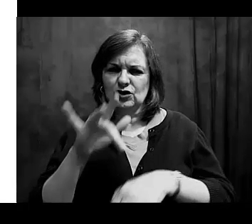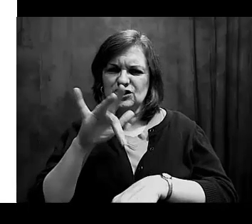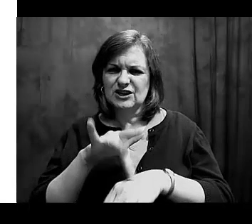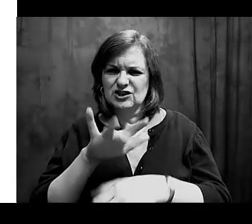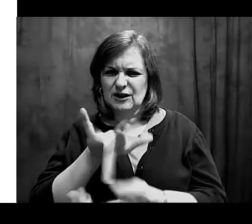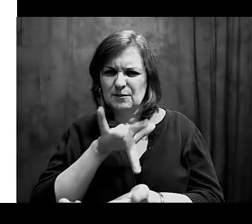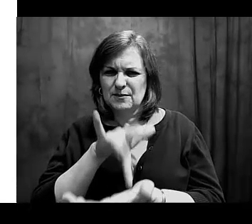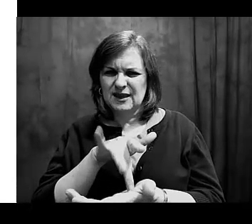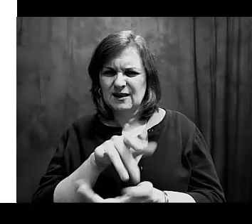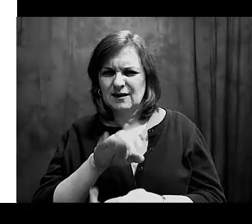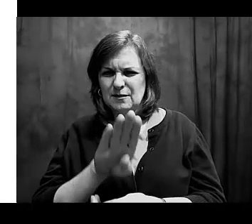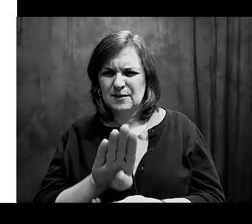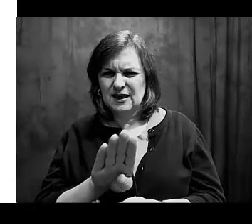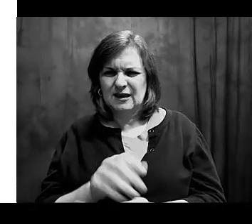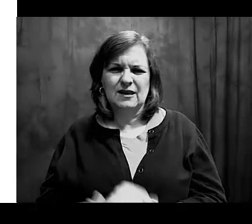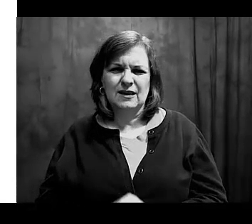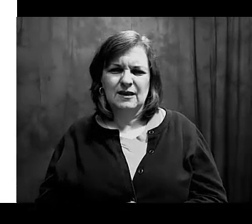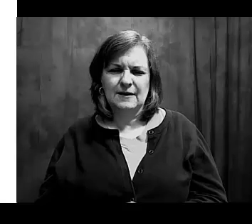touching right here?